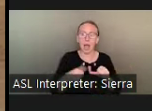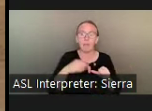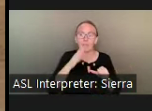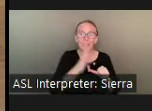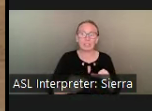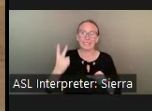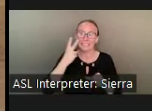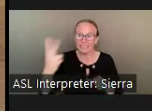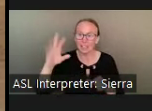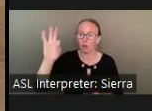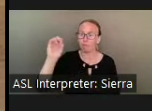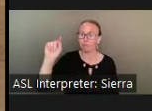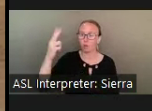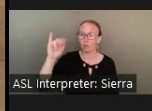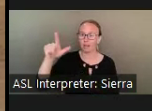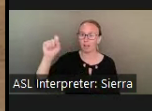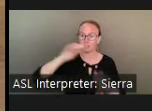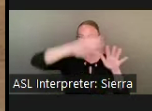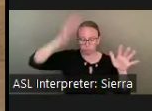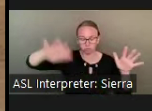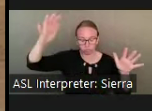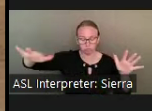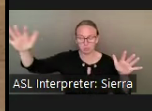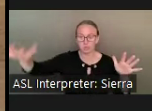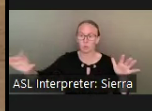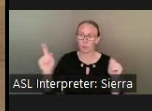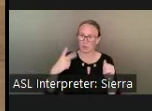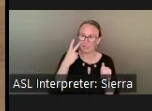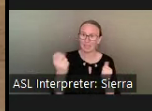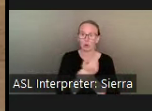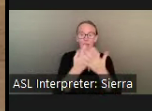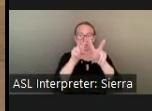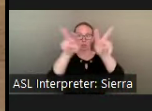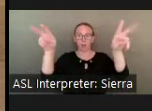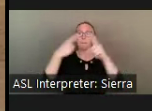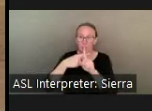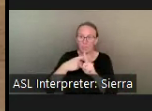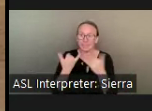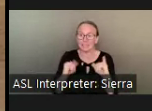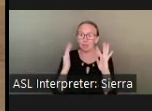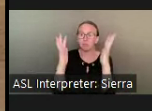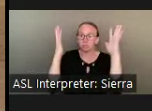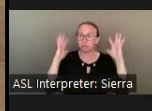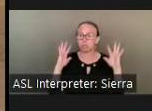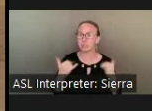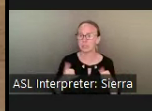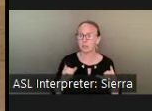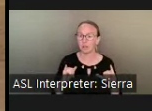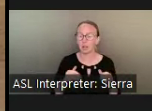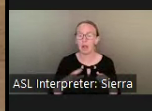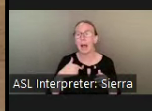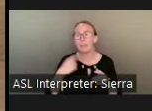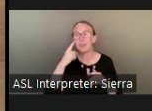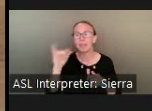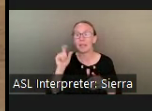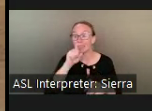foothills spread situation where you can see everything and it's so open, but there's still lushness. Like this is not like you know, I'm thinking of like